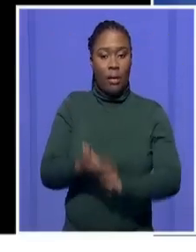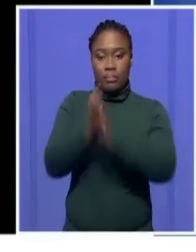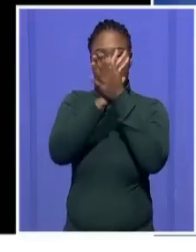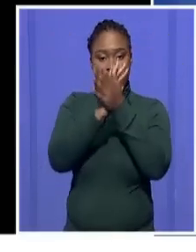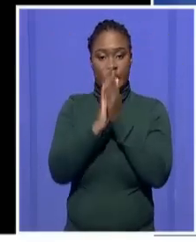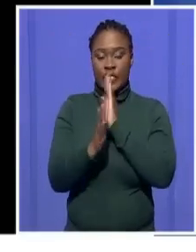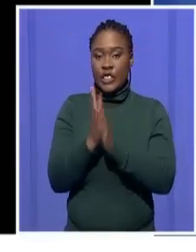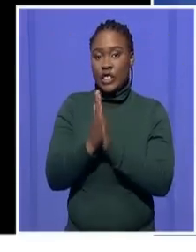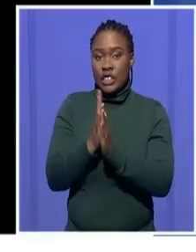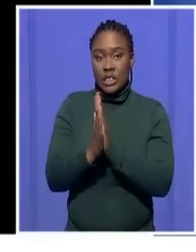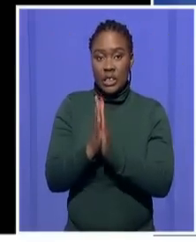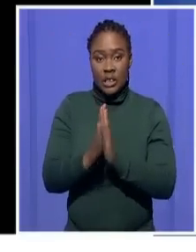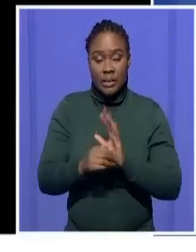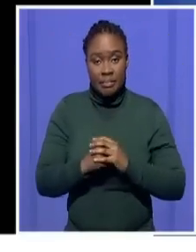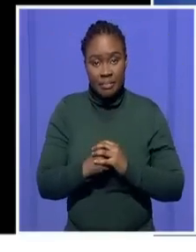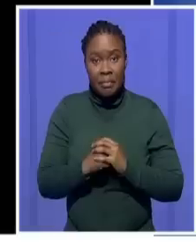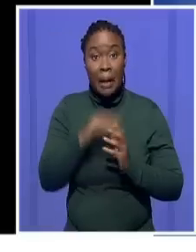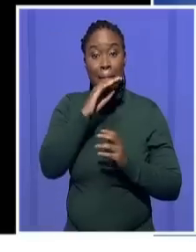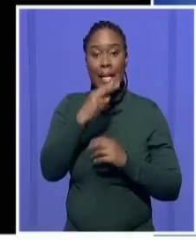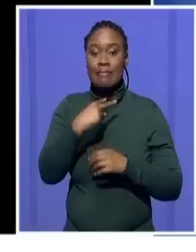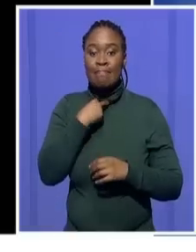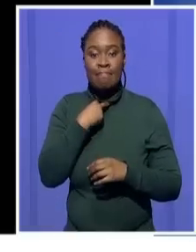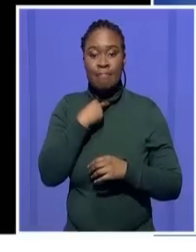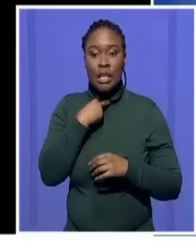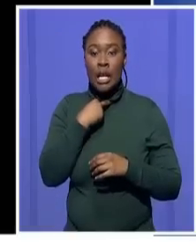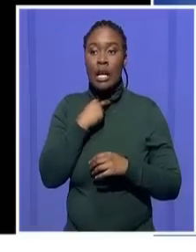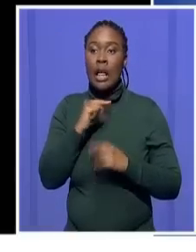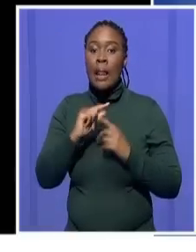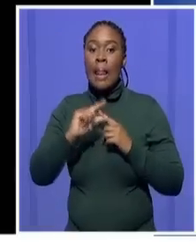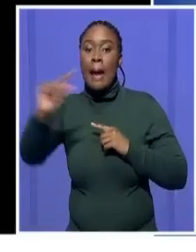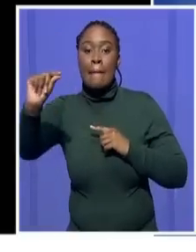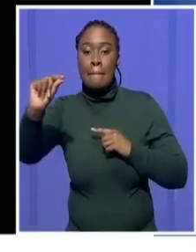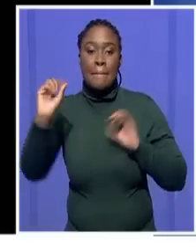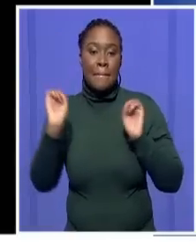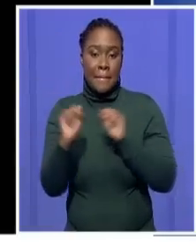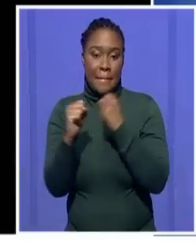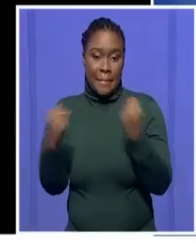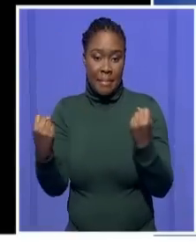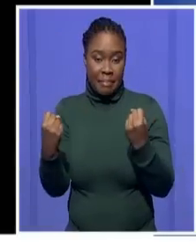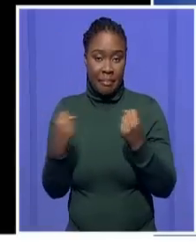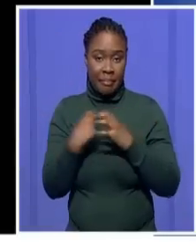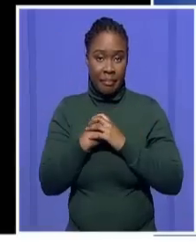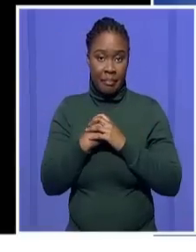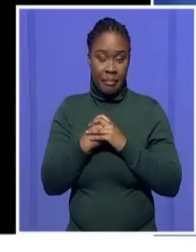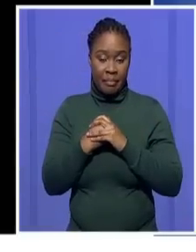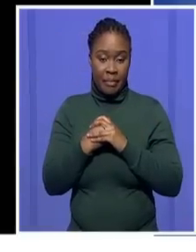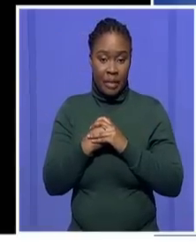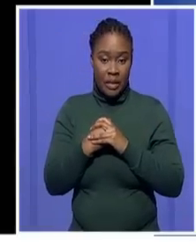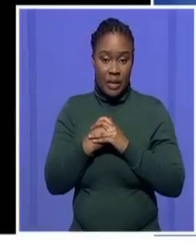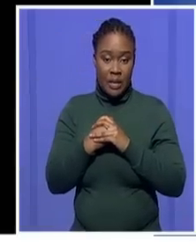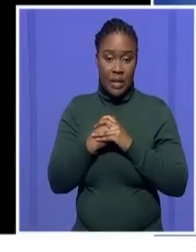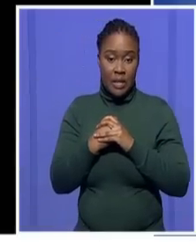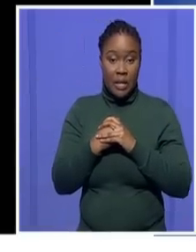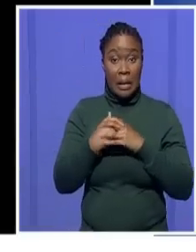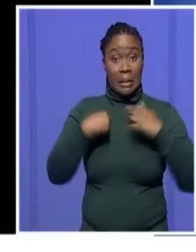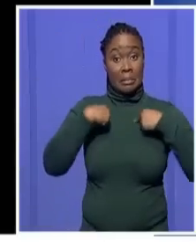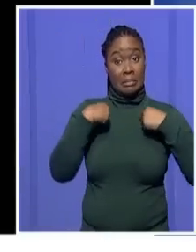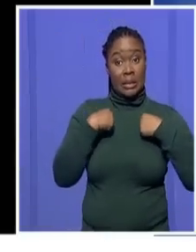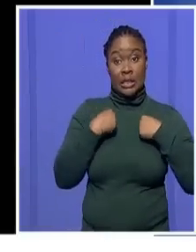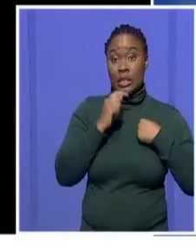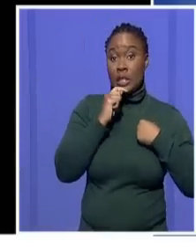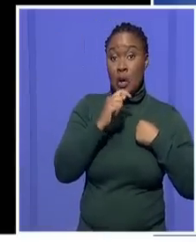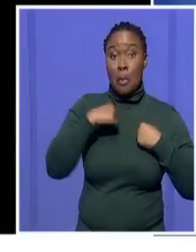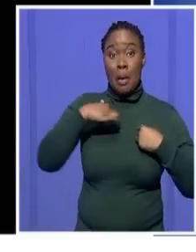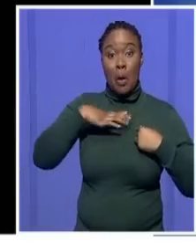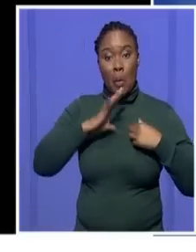Mercy, totally locked in, a little landlocked area between last night and this morning. I myself, to try and get out